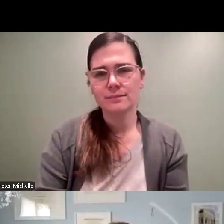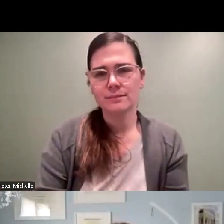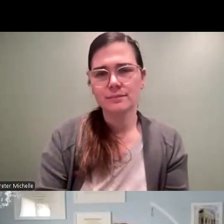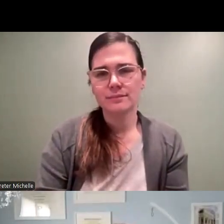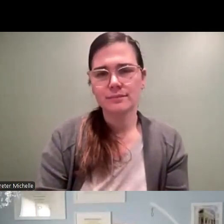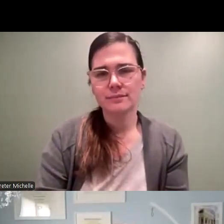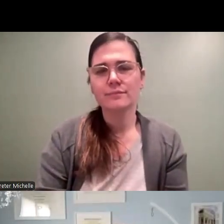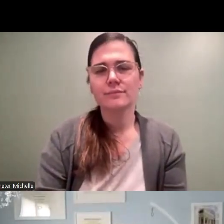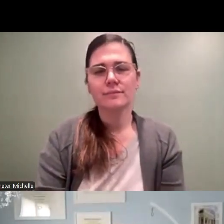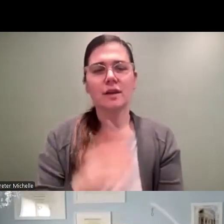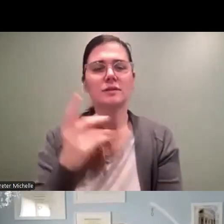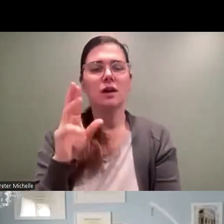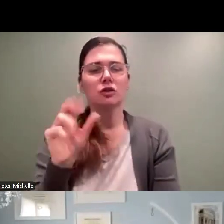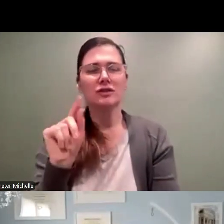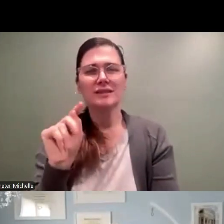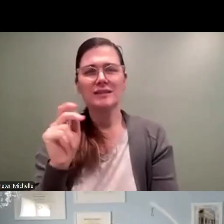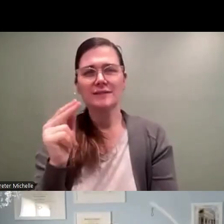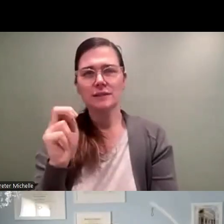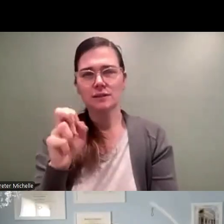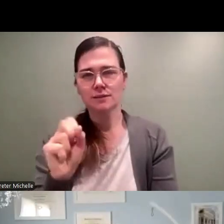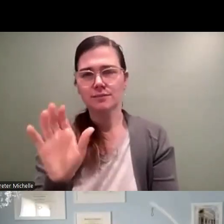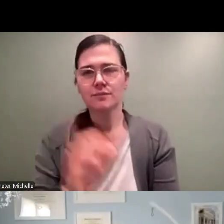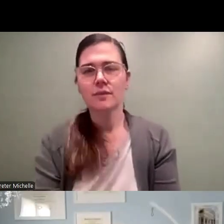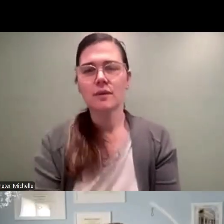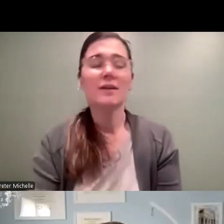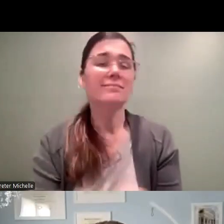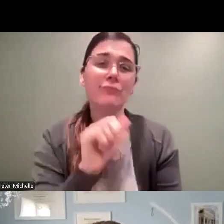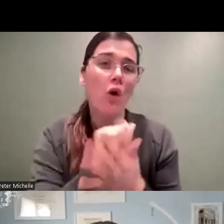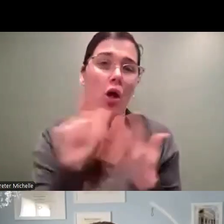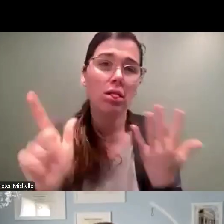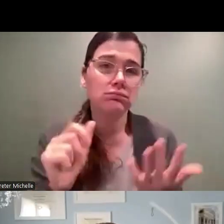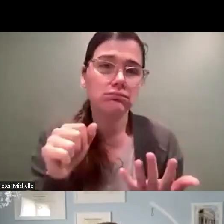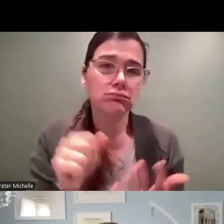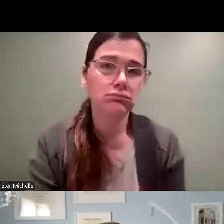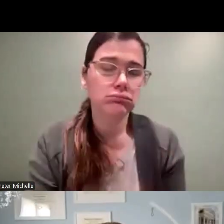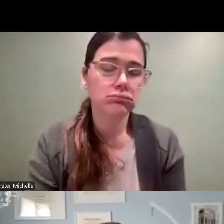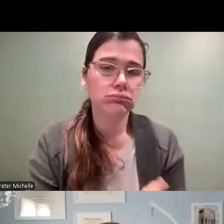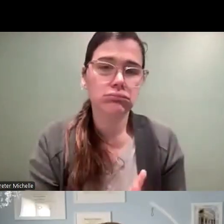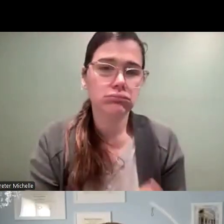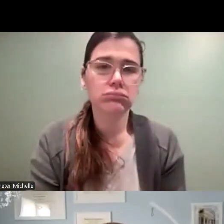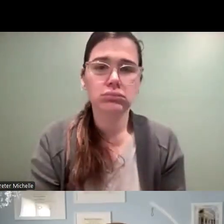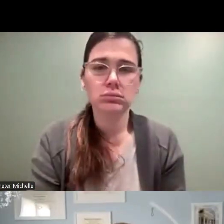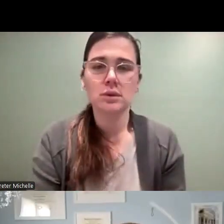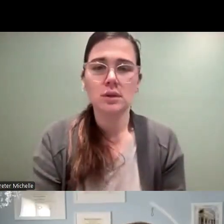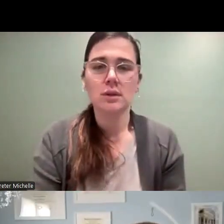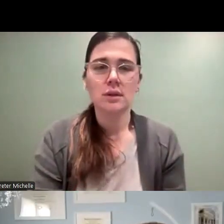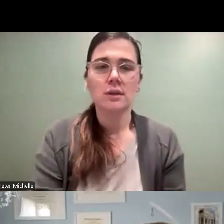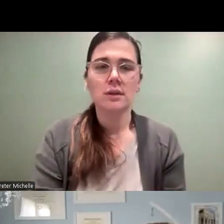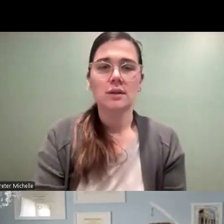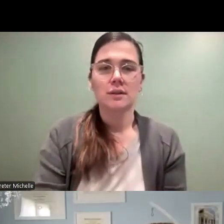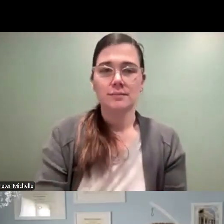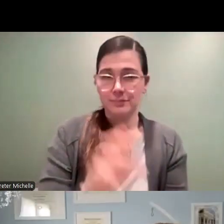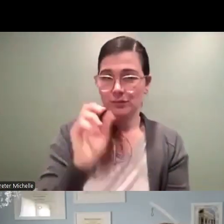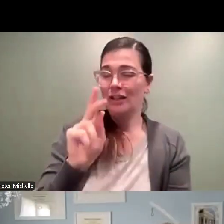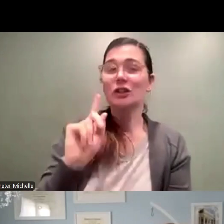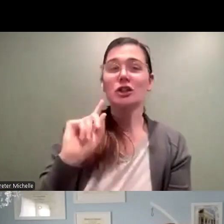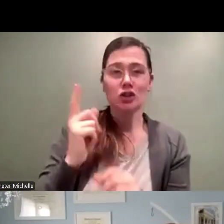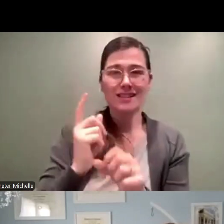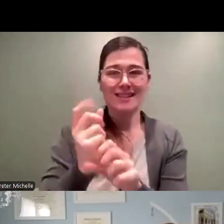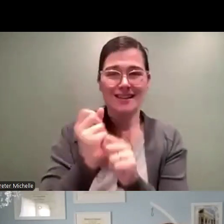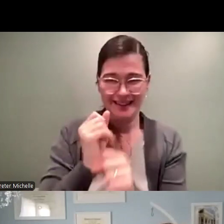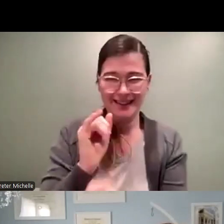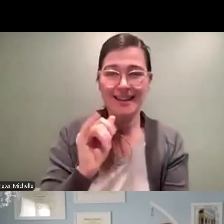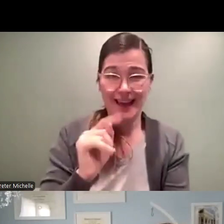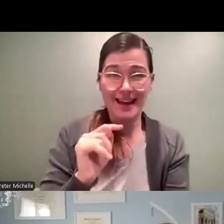I do think that all of the above. Okay, just get it. Just get the vaccine is basically